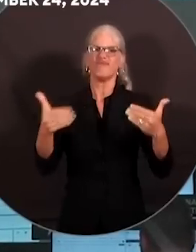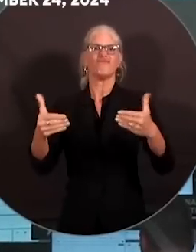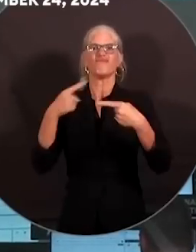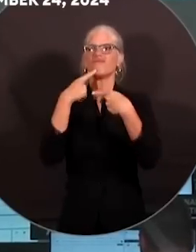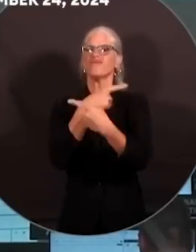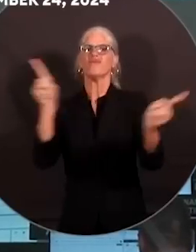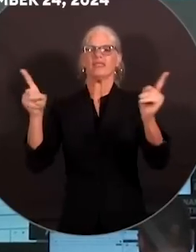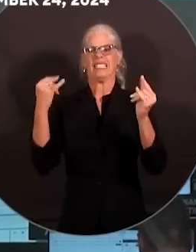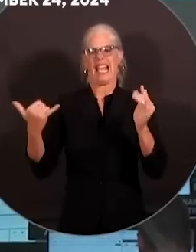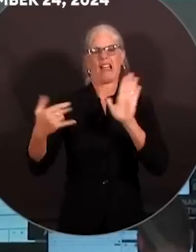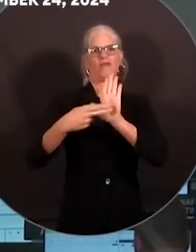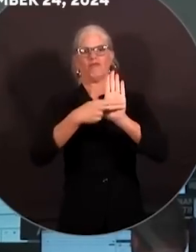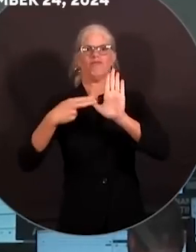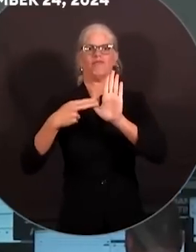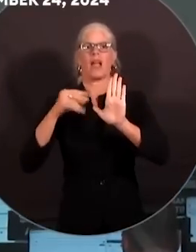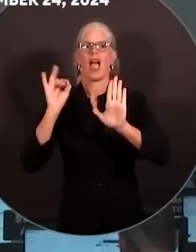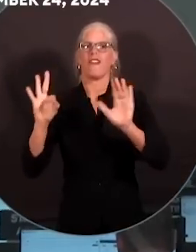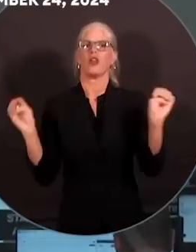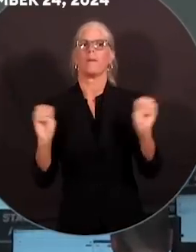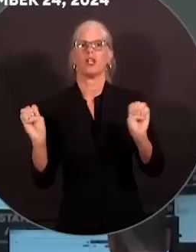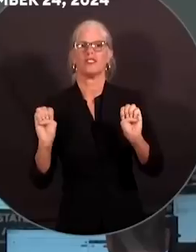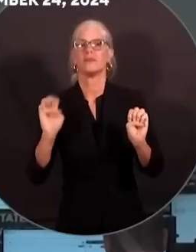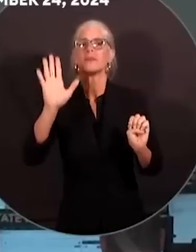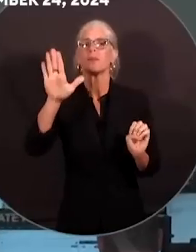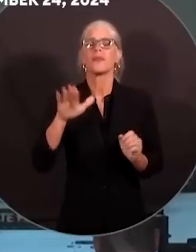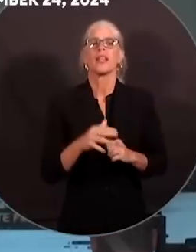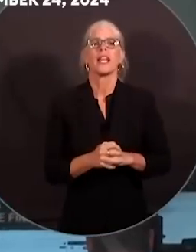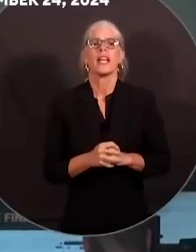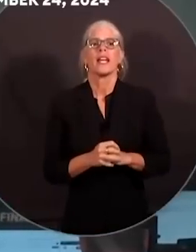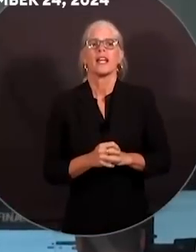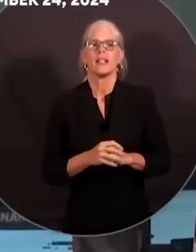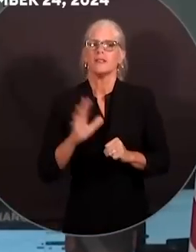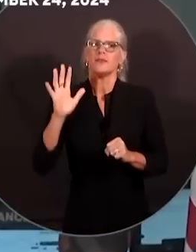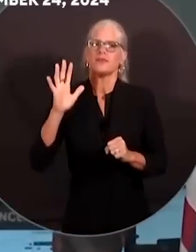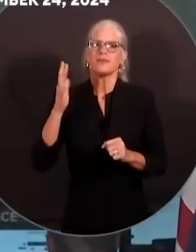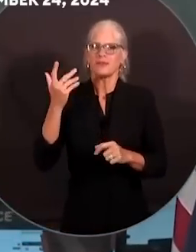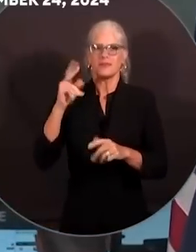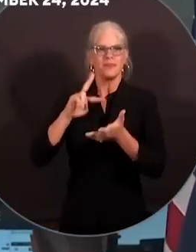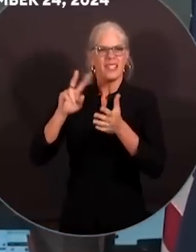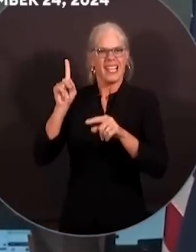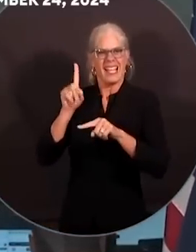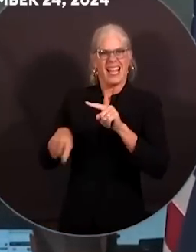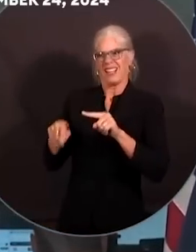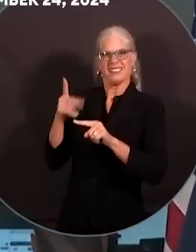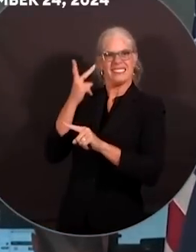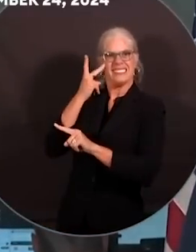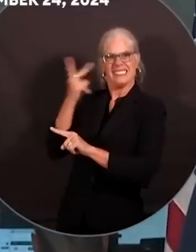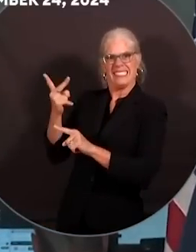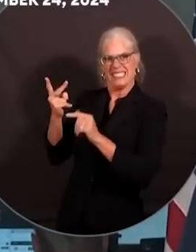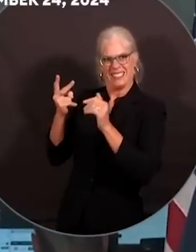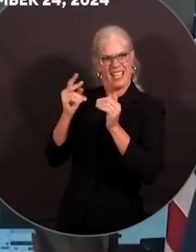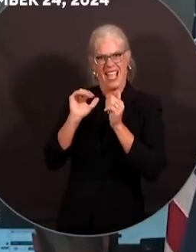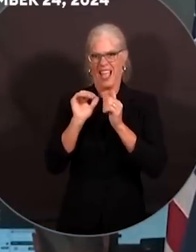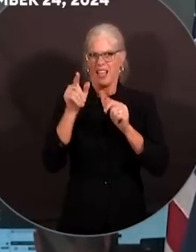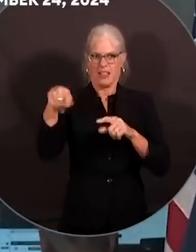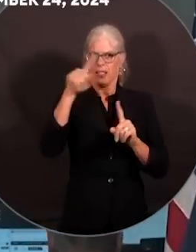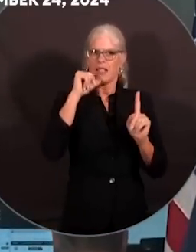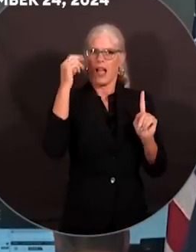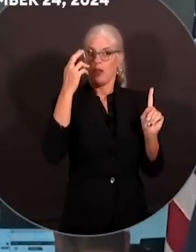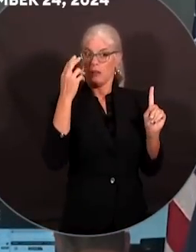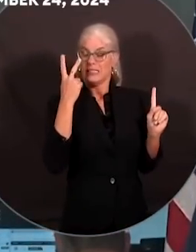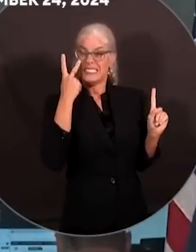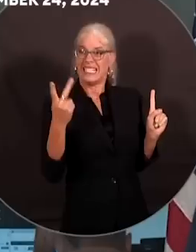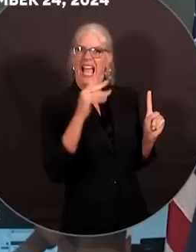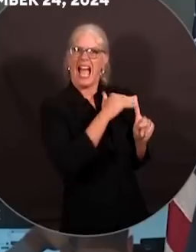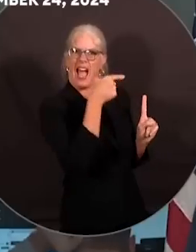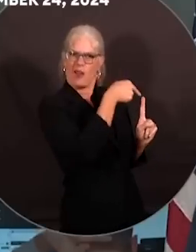on anybody. It is unprecedented how forward-leaning this governor has been throughout his 6 years of doing